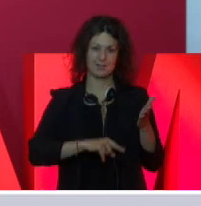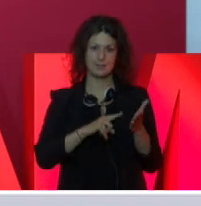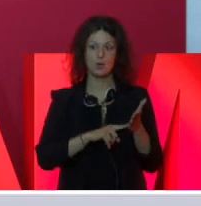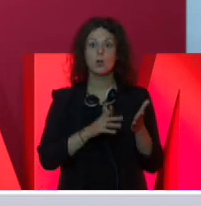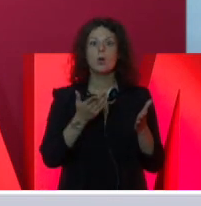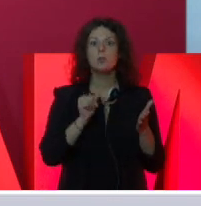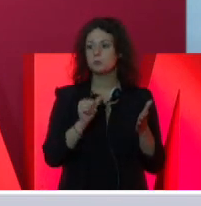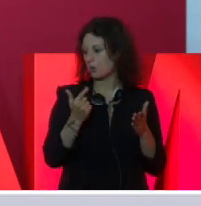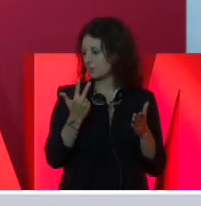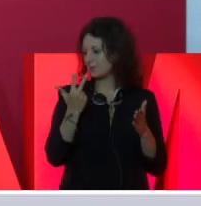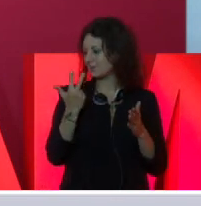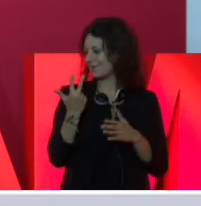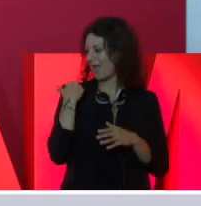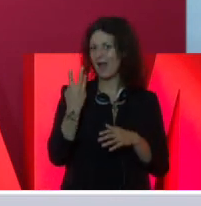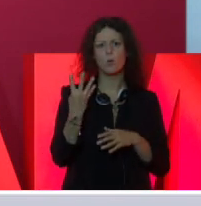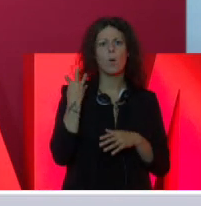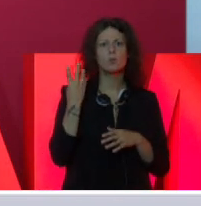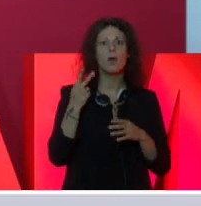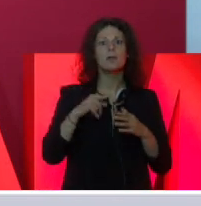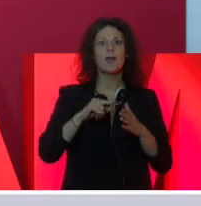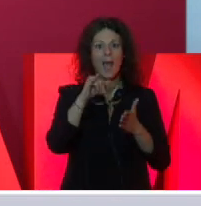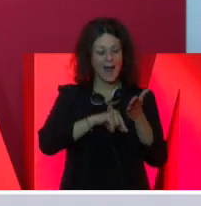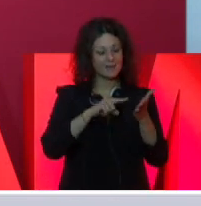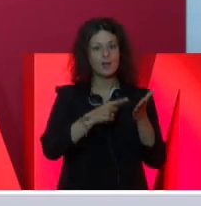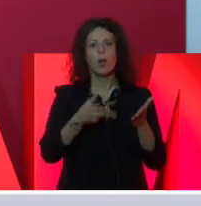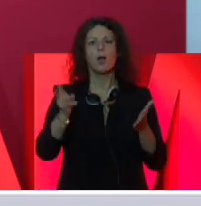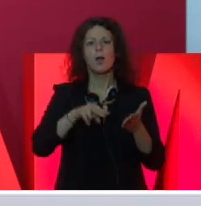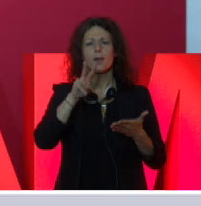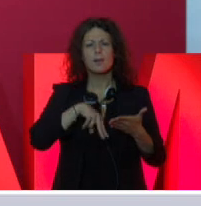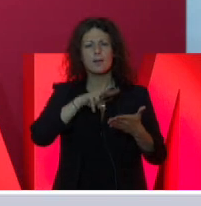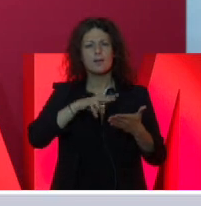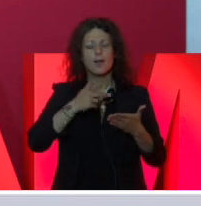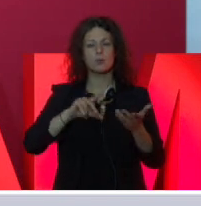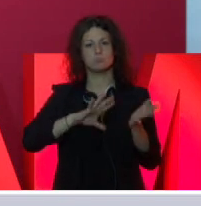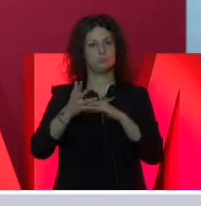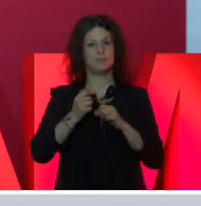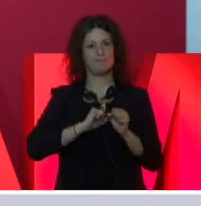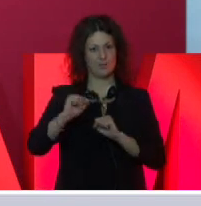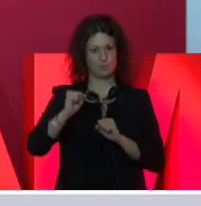of three or four years, it became overly cited. This